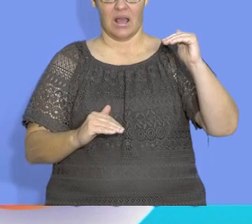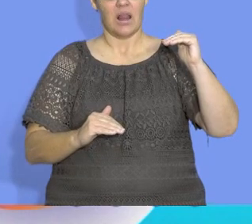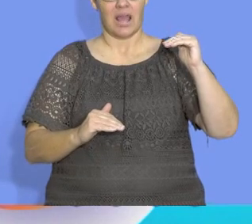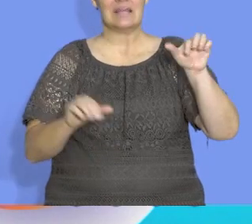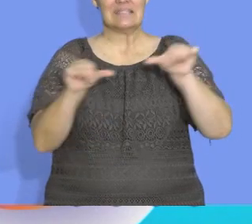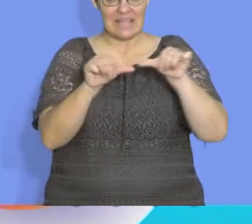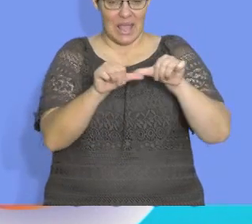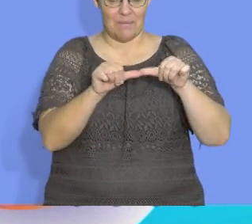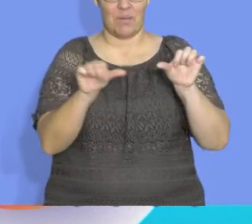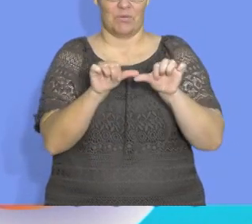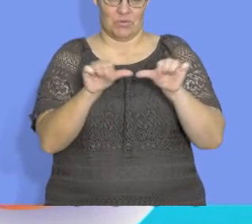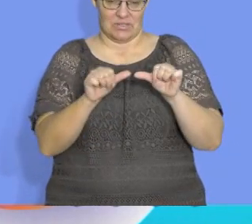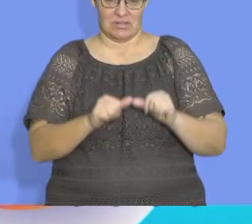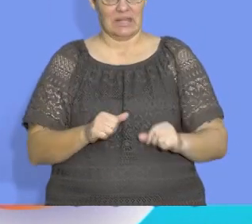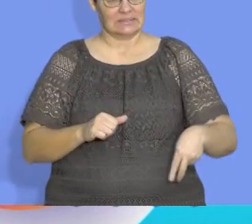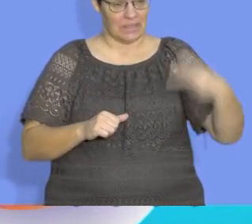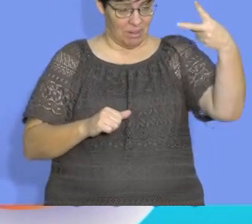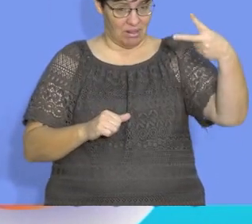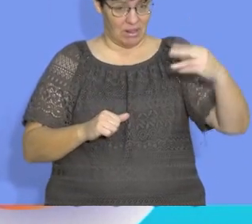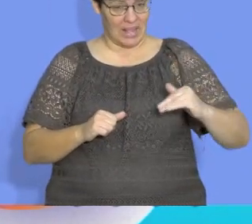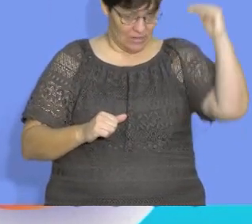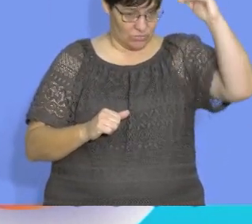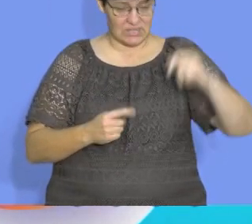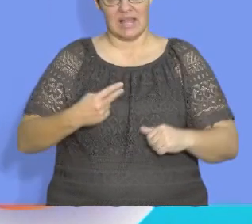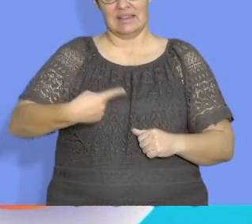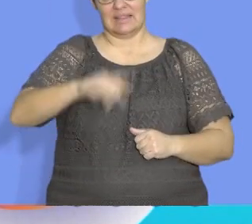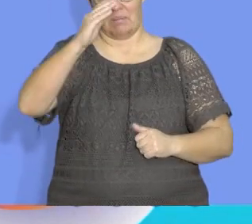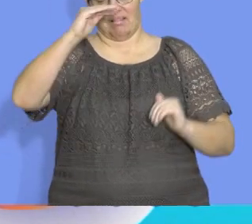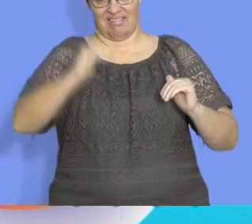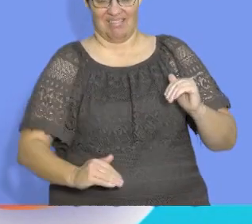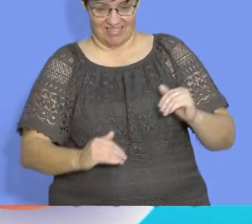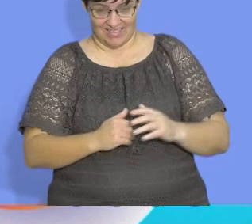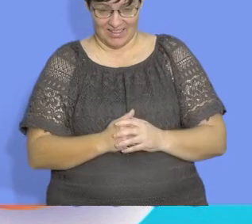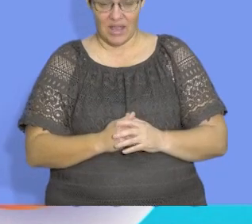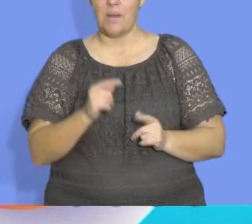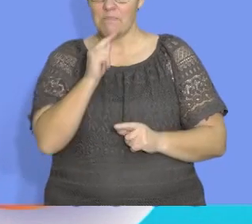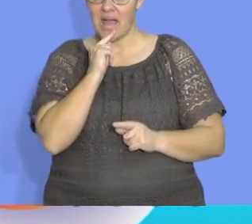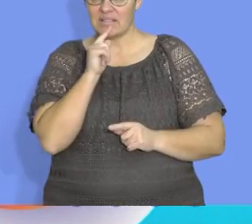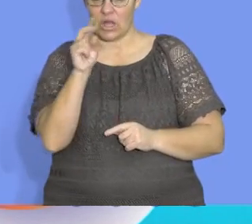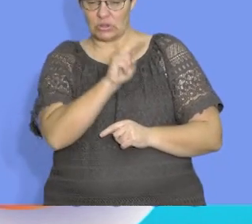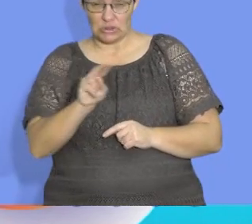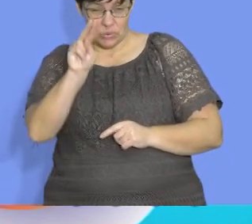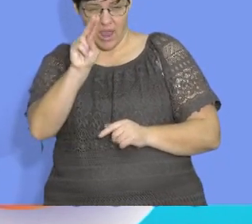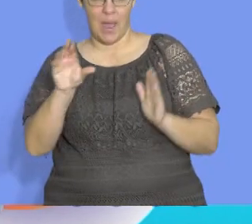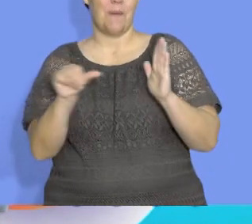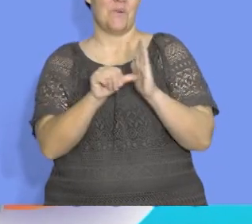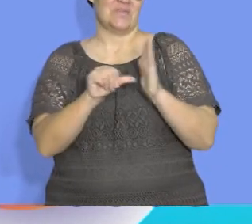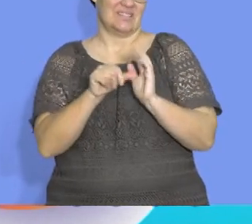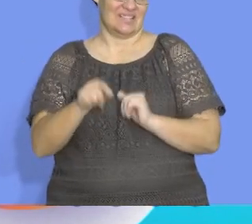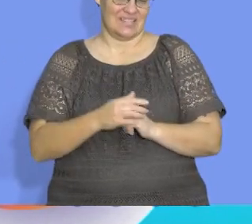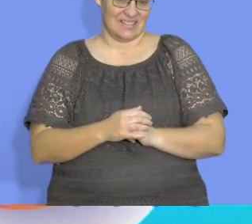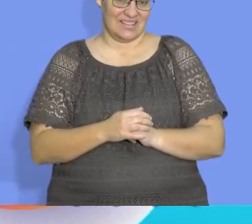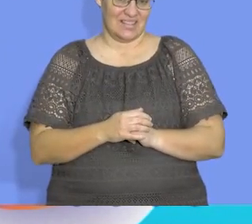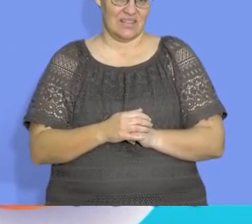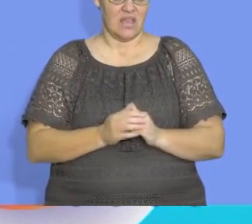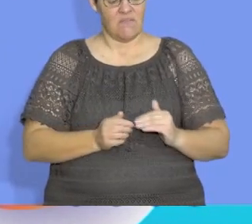by the same proportion. And that's what we're going to see here. But the square plays a little bit of an important